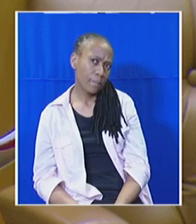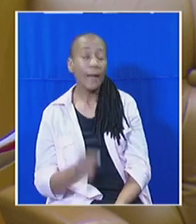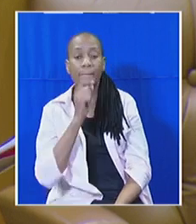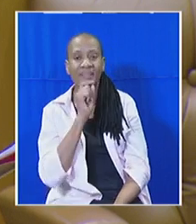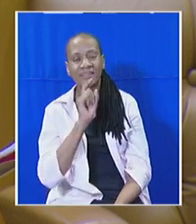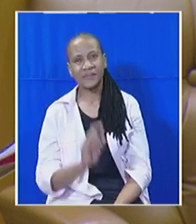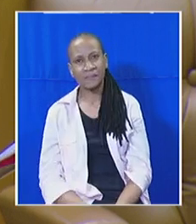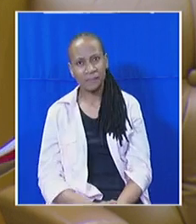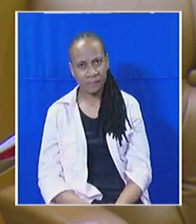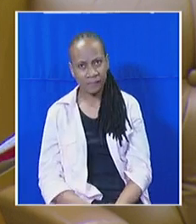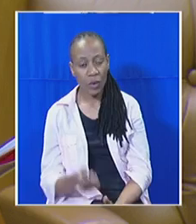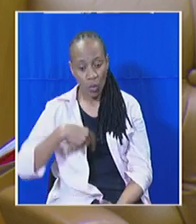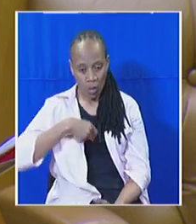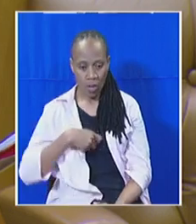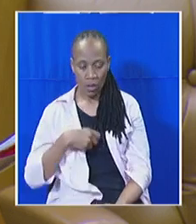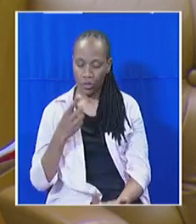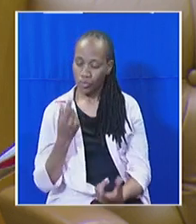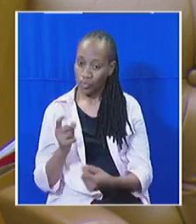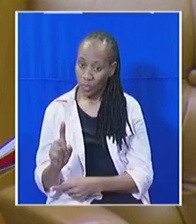means we pay